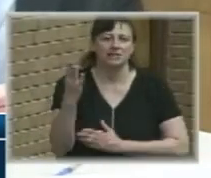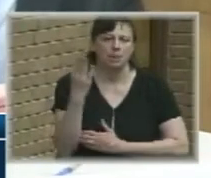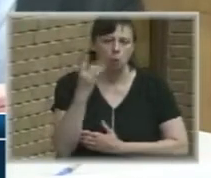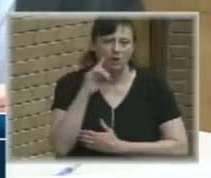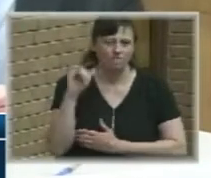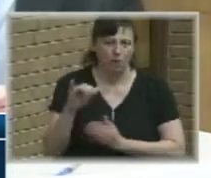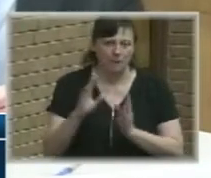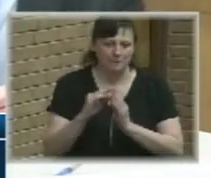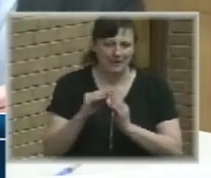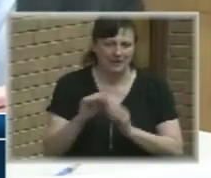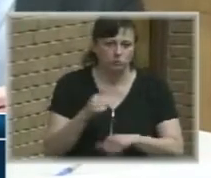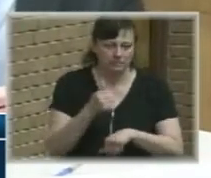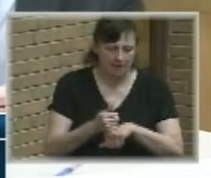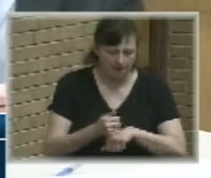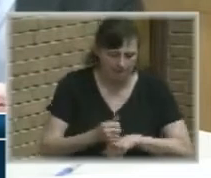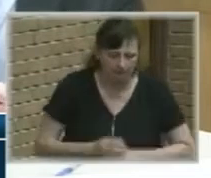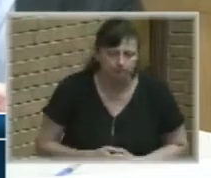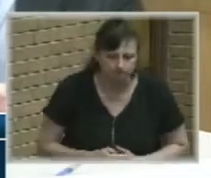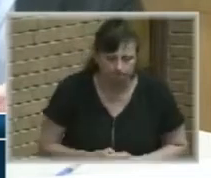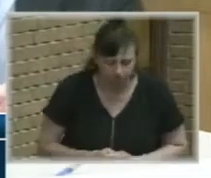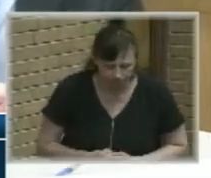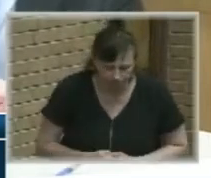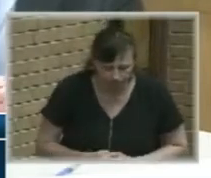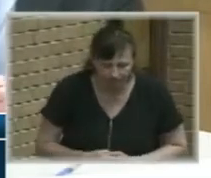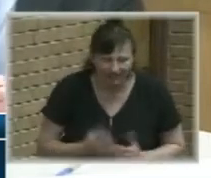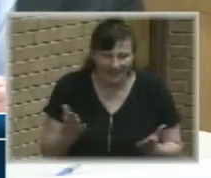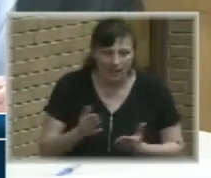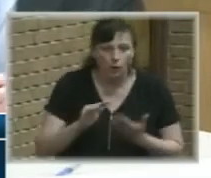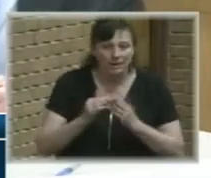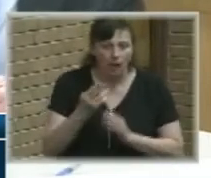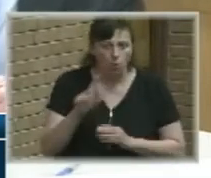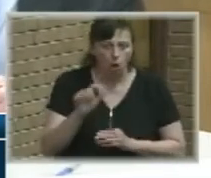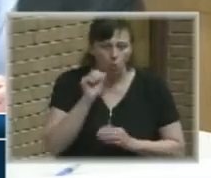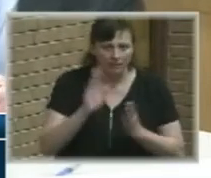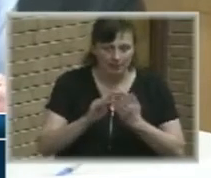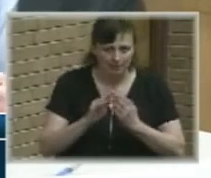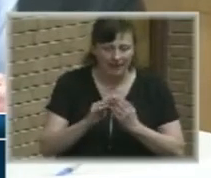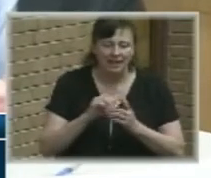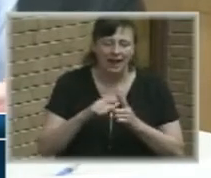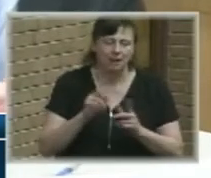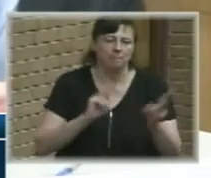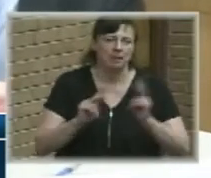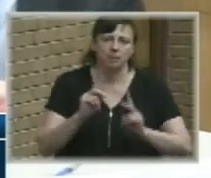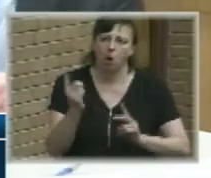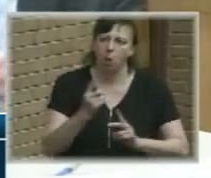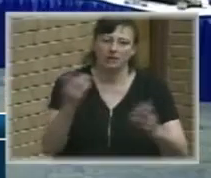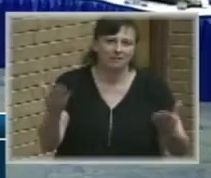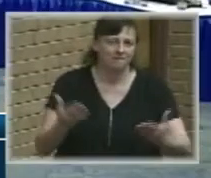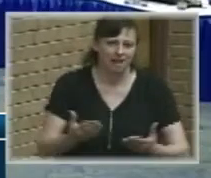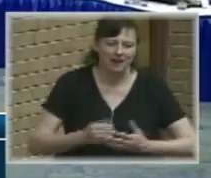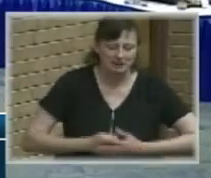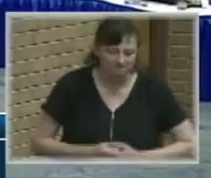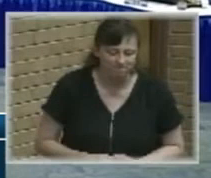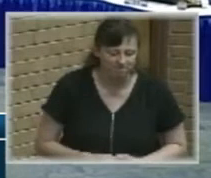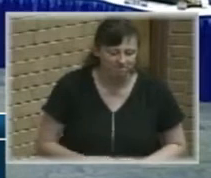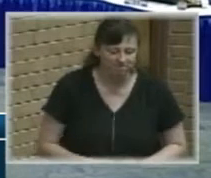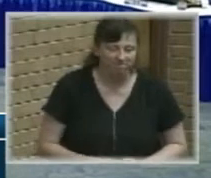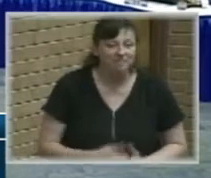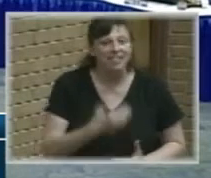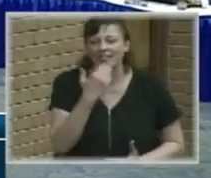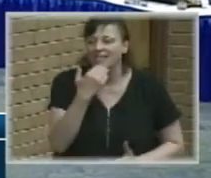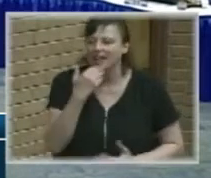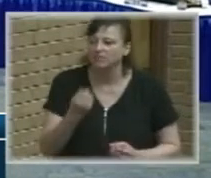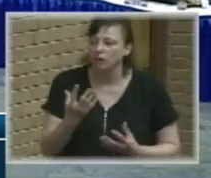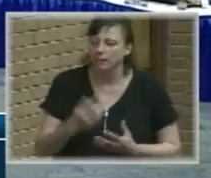2nd, 8:30 in the morning in the Stage Conference Room here at Town Hall, and the public is invited to attend. Thanks very